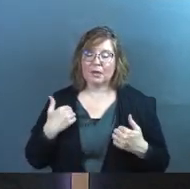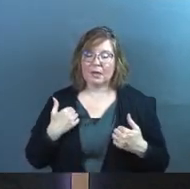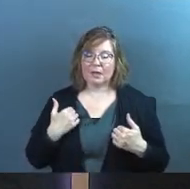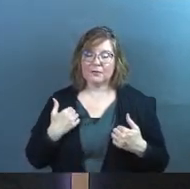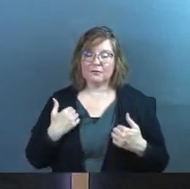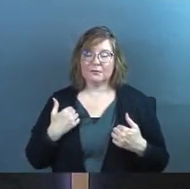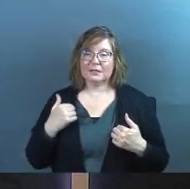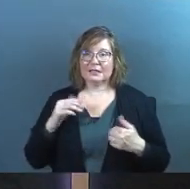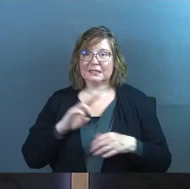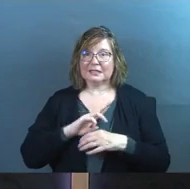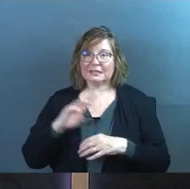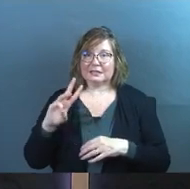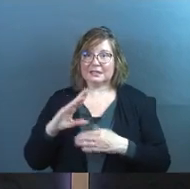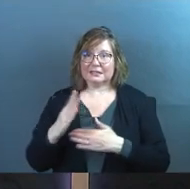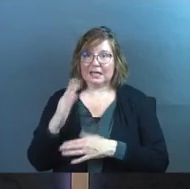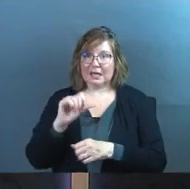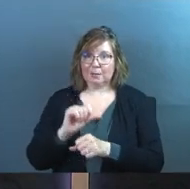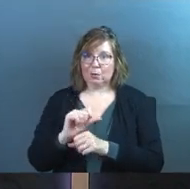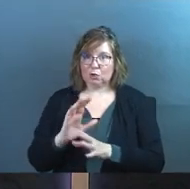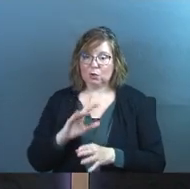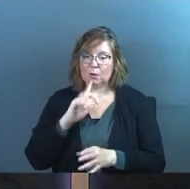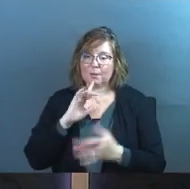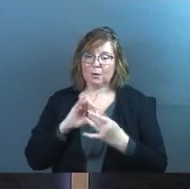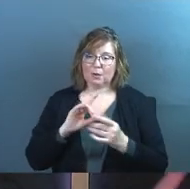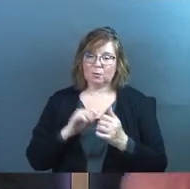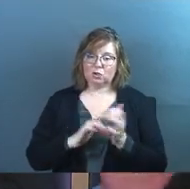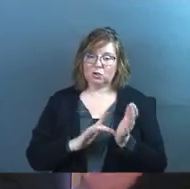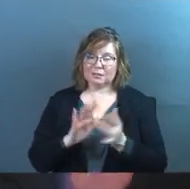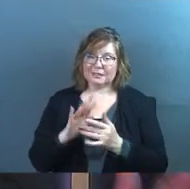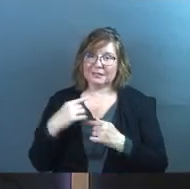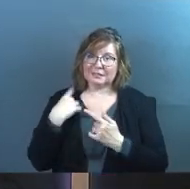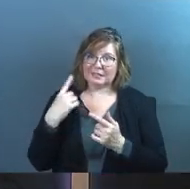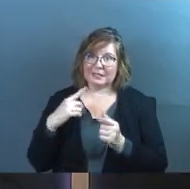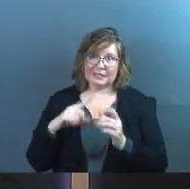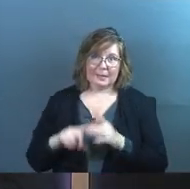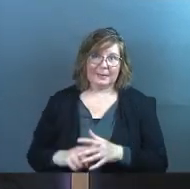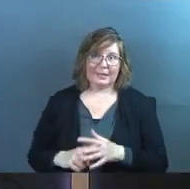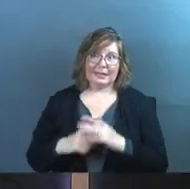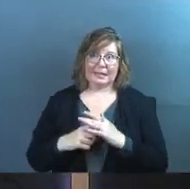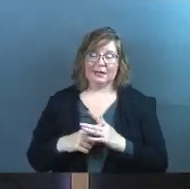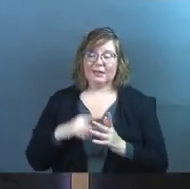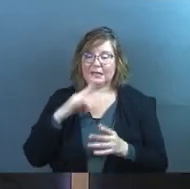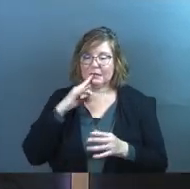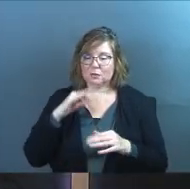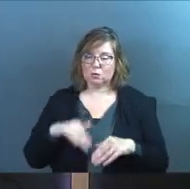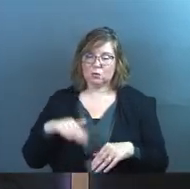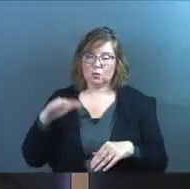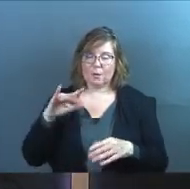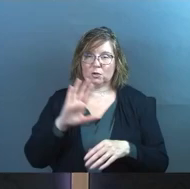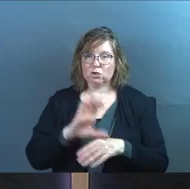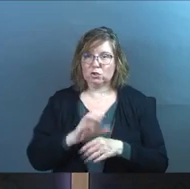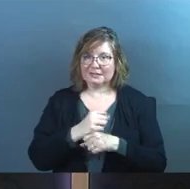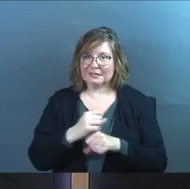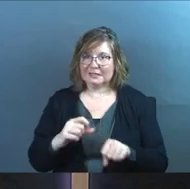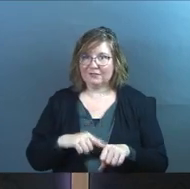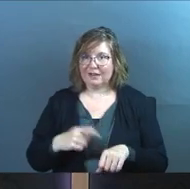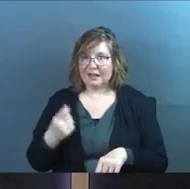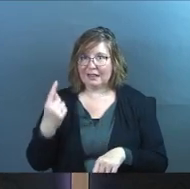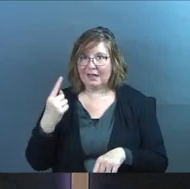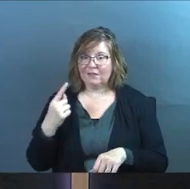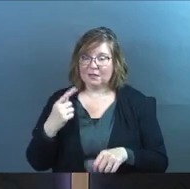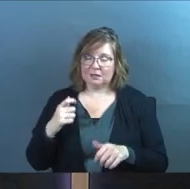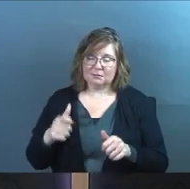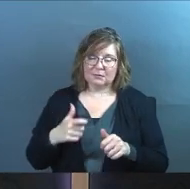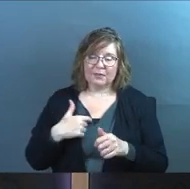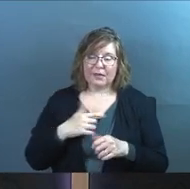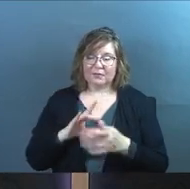got the 6 a.m. workers who basically they've been in relationship with Jesus since the very beginning. They're the kids who grew up in church and were saved at 11, and you know, they've been at